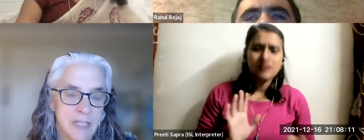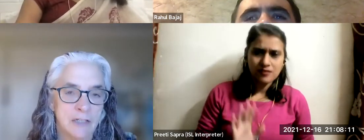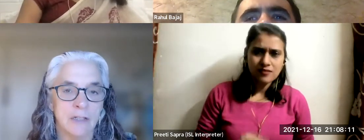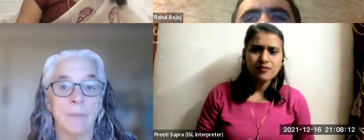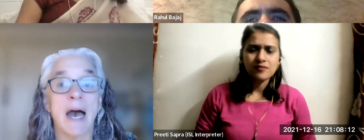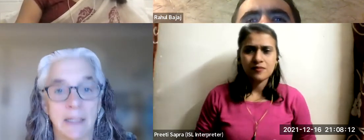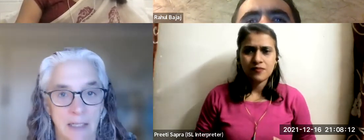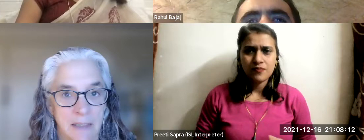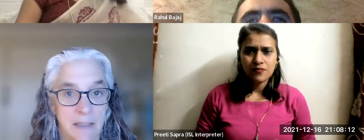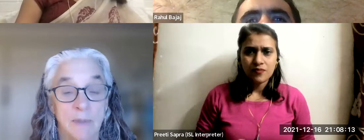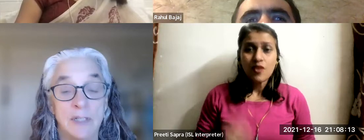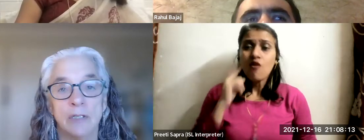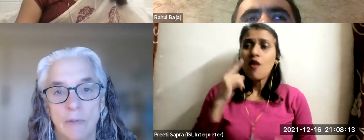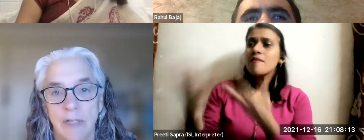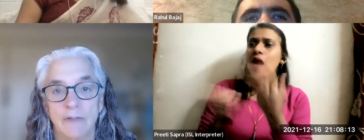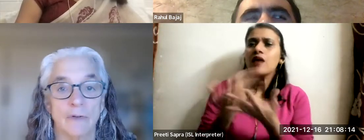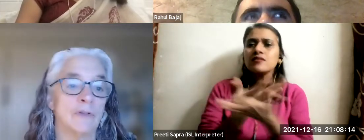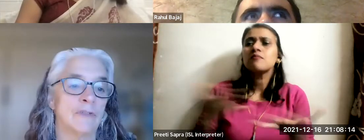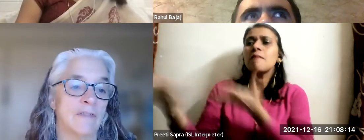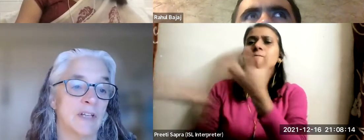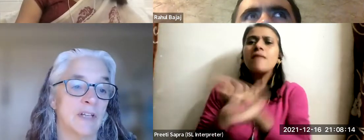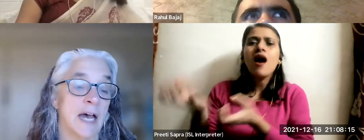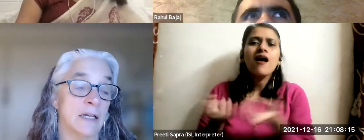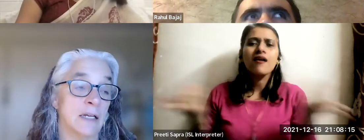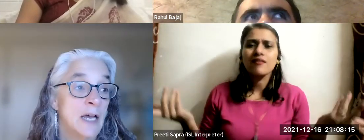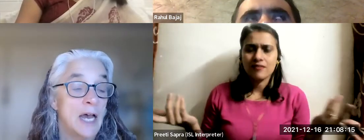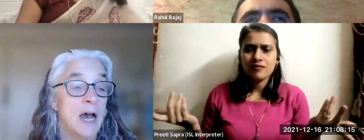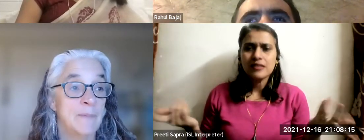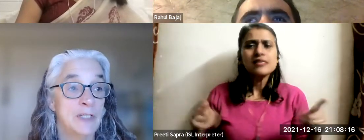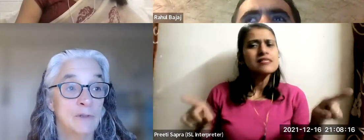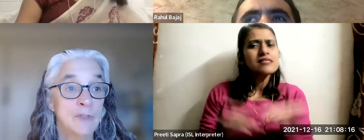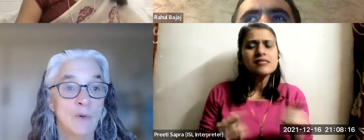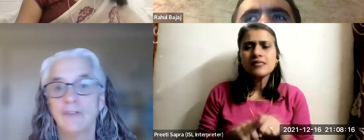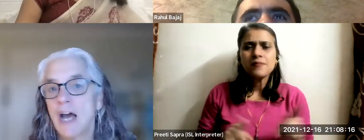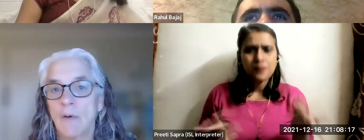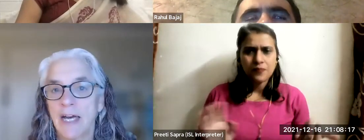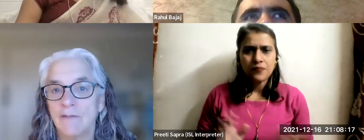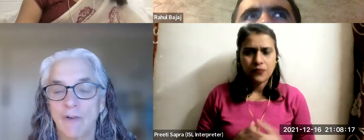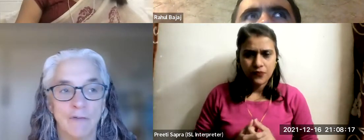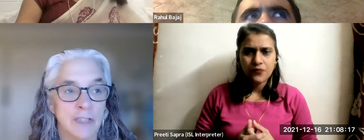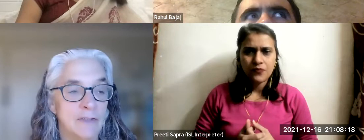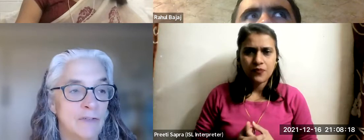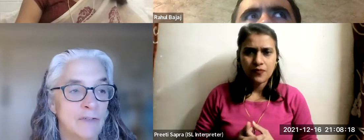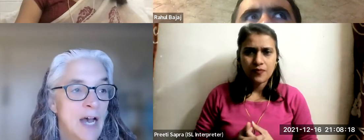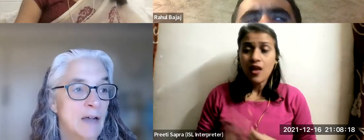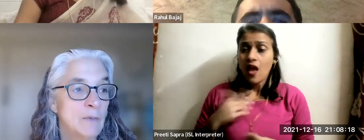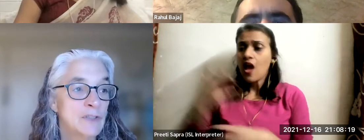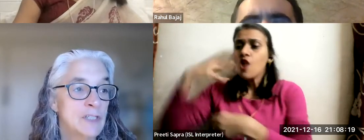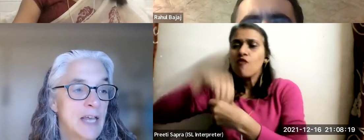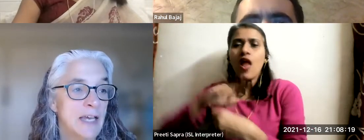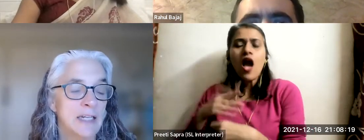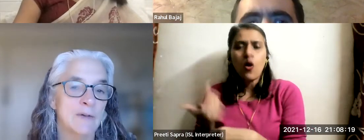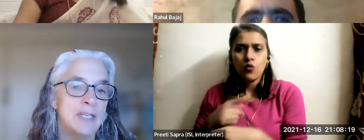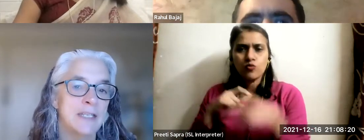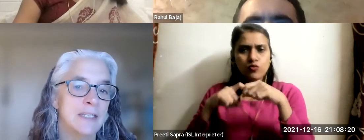an organization. They're buying things, especially workplace tools, stuff like that. In terms of the question, how I got involved with this, I will